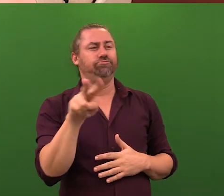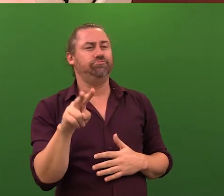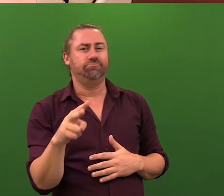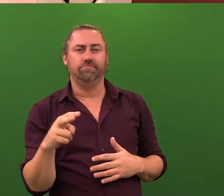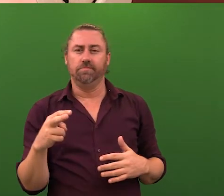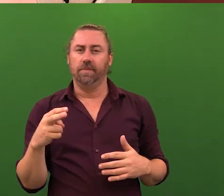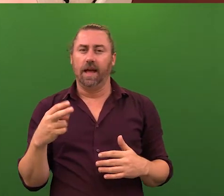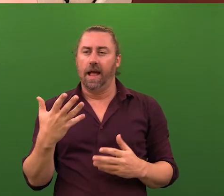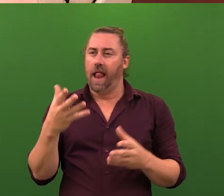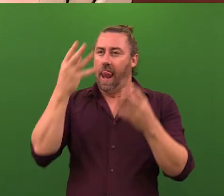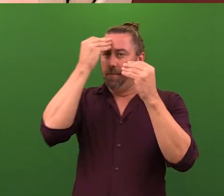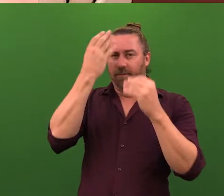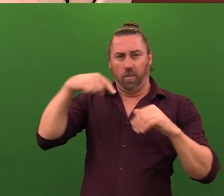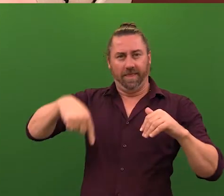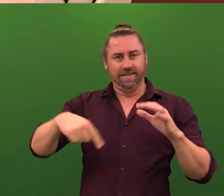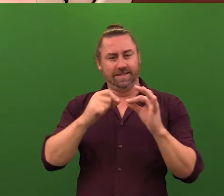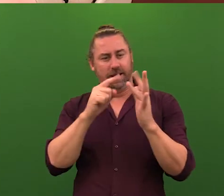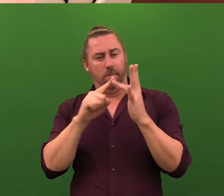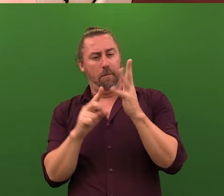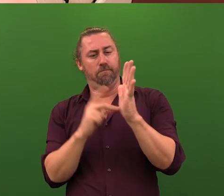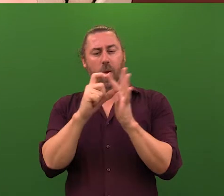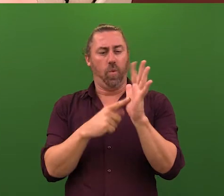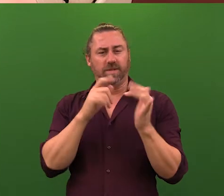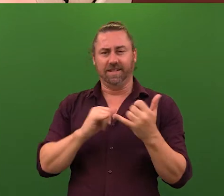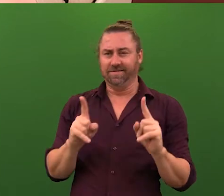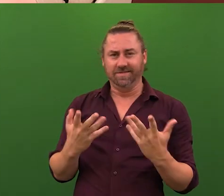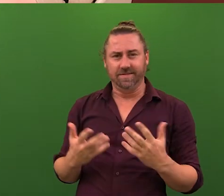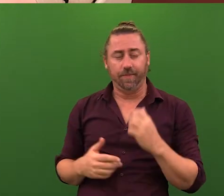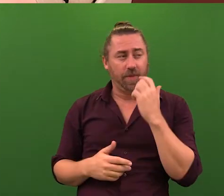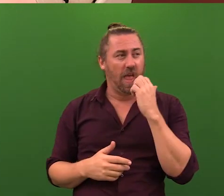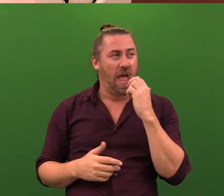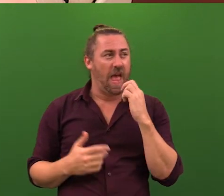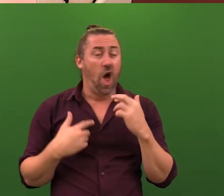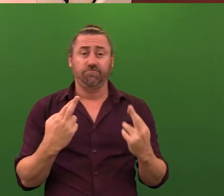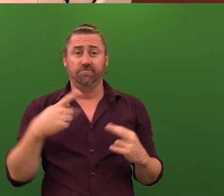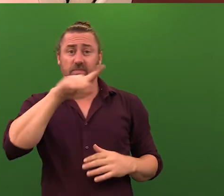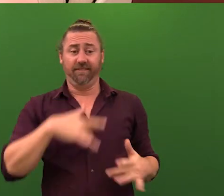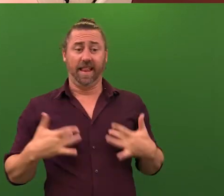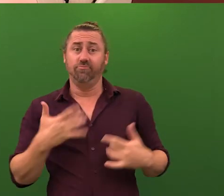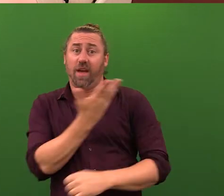exhibition, Boundless? I hope they get a sense of pride